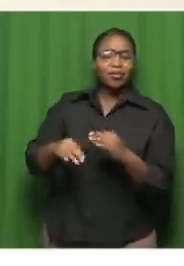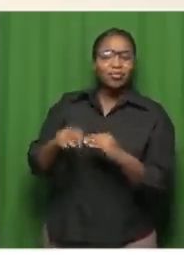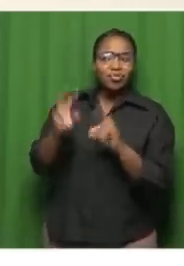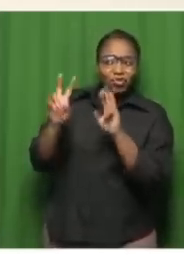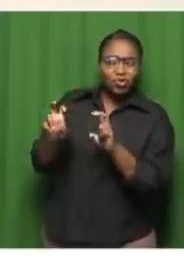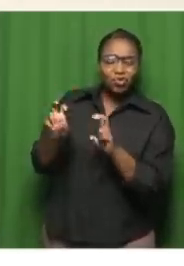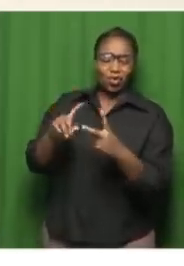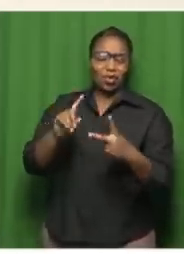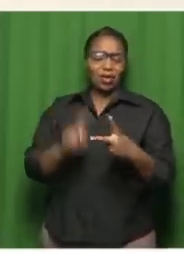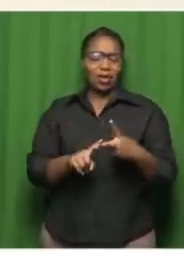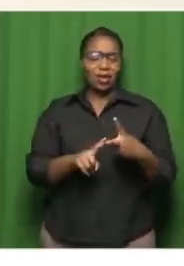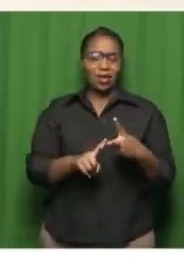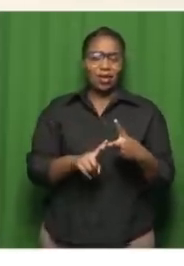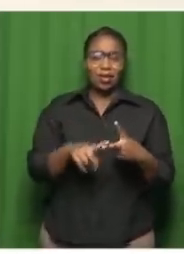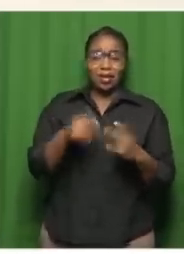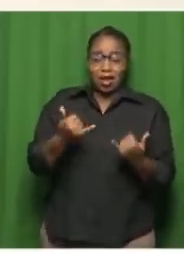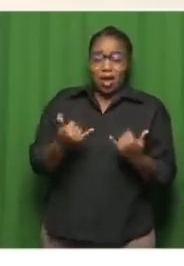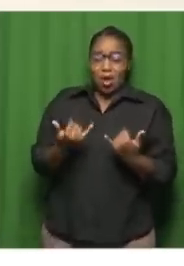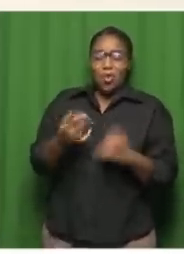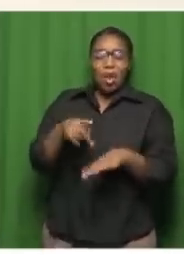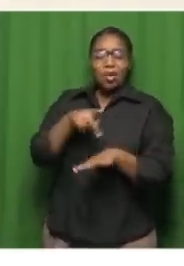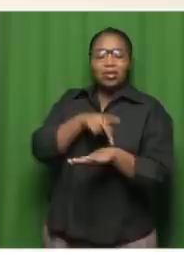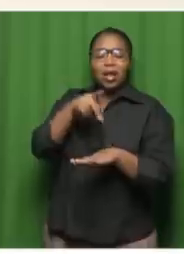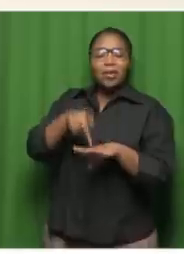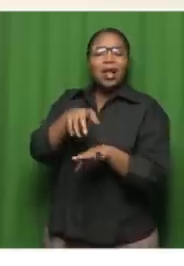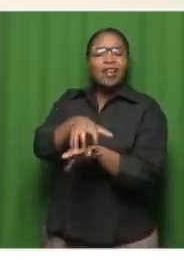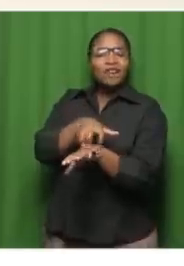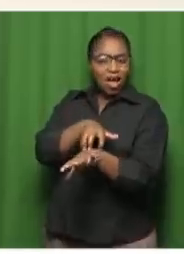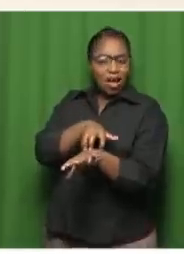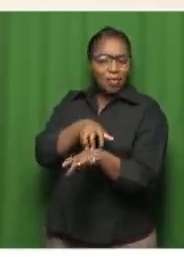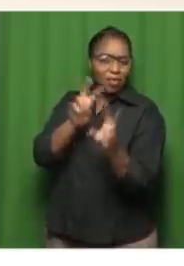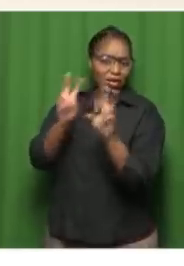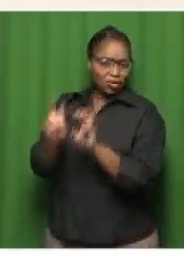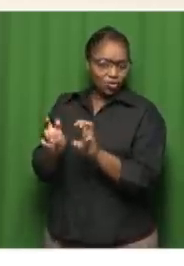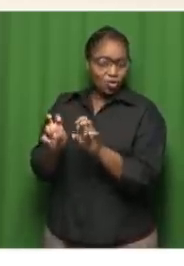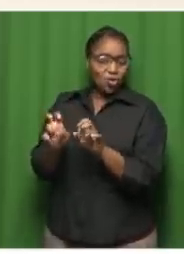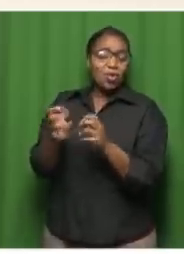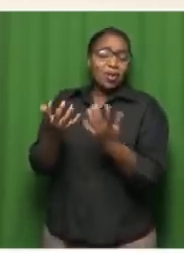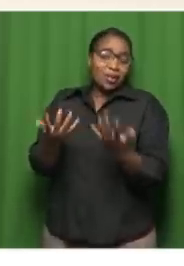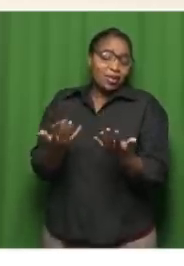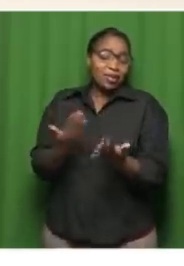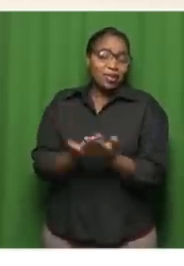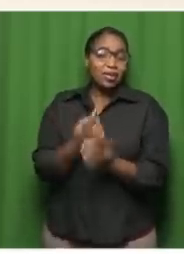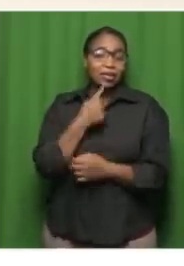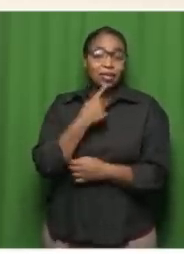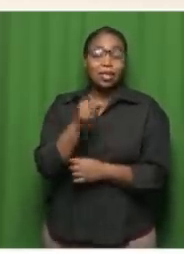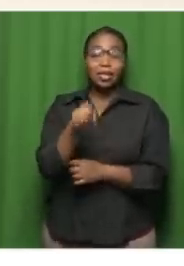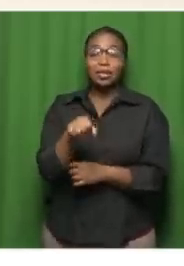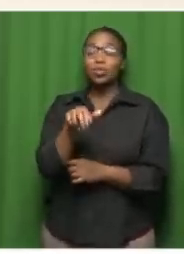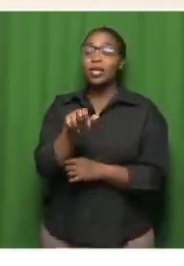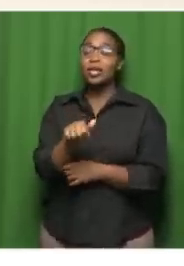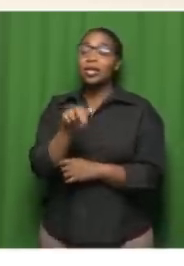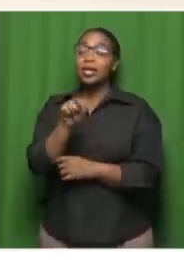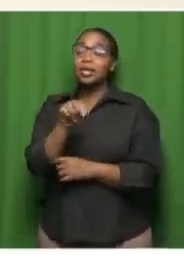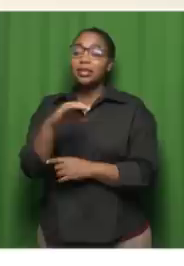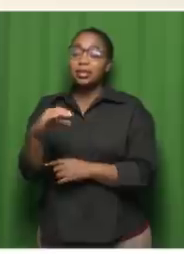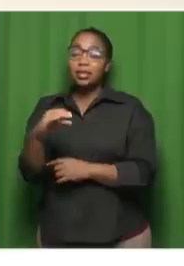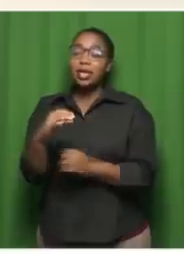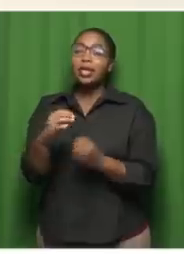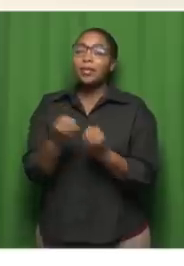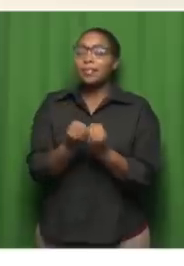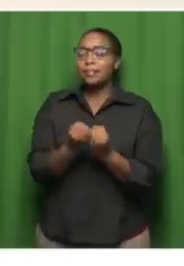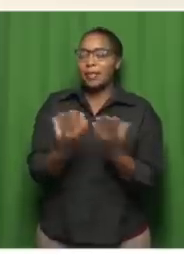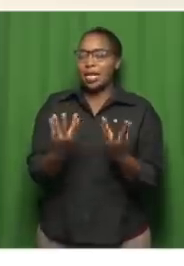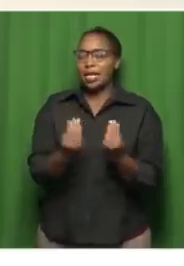have faced. And I know there are ardent members of the African National Congress, and I think they can also confess that